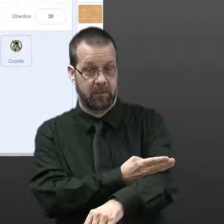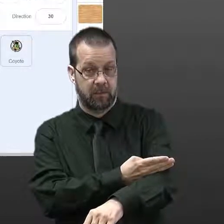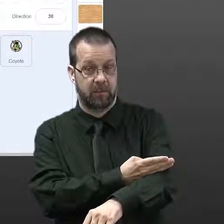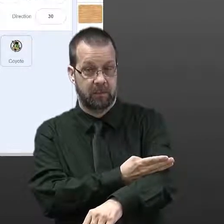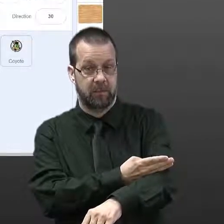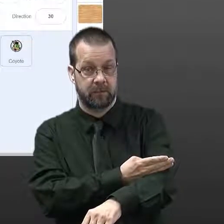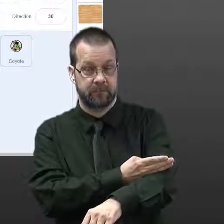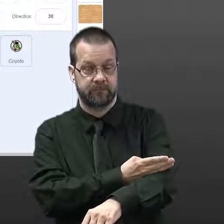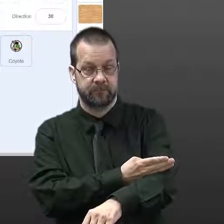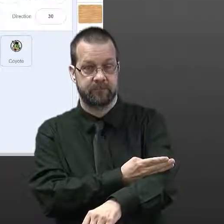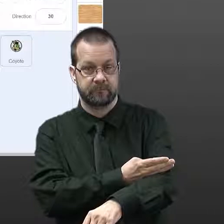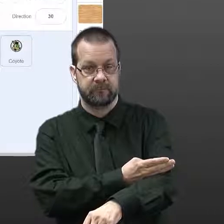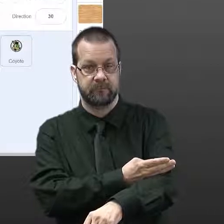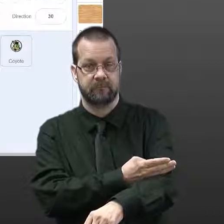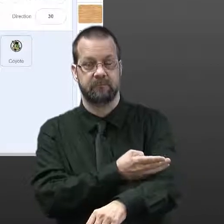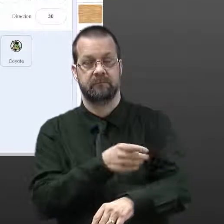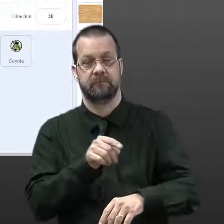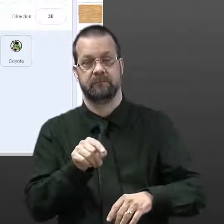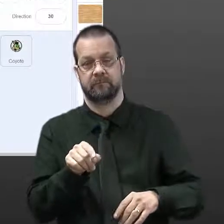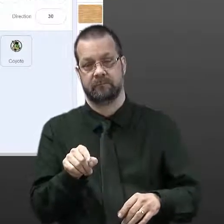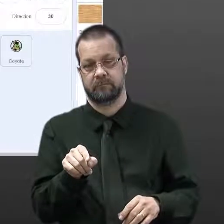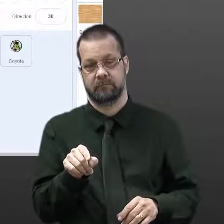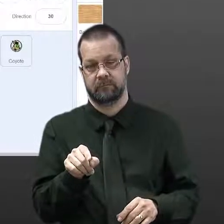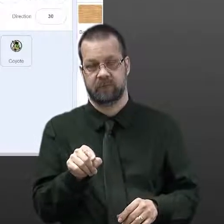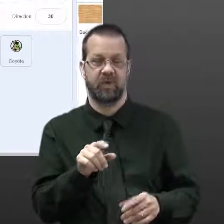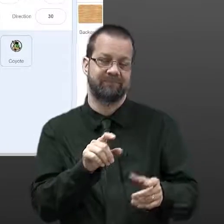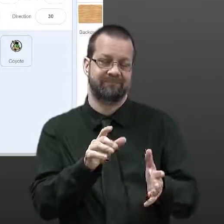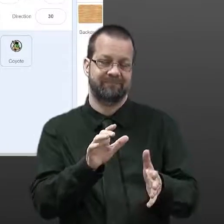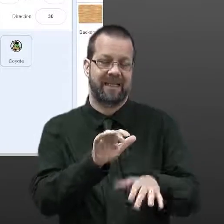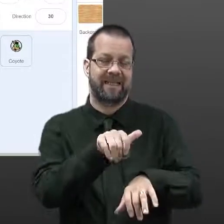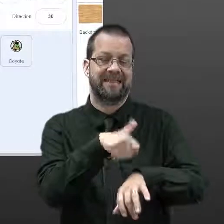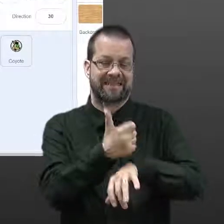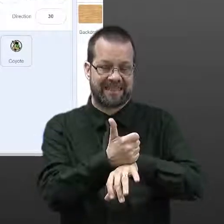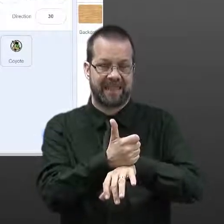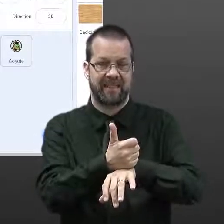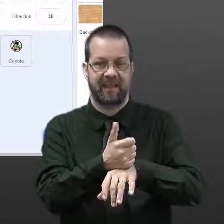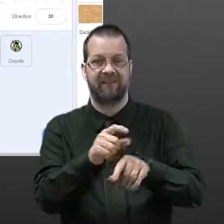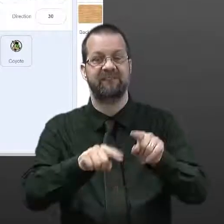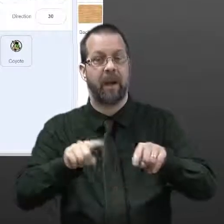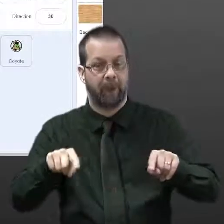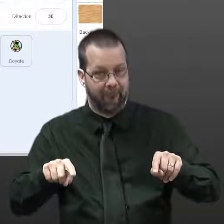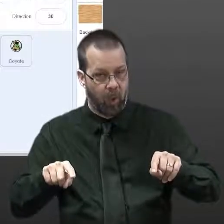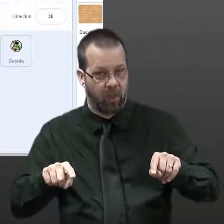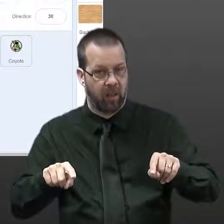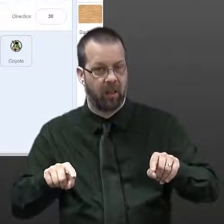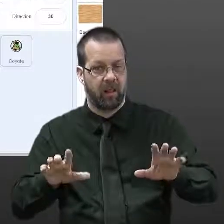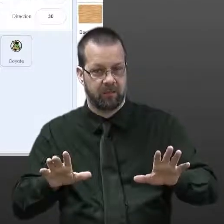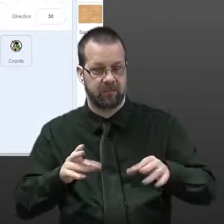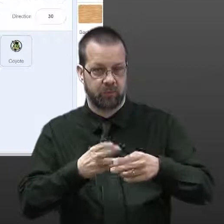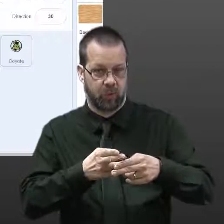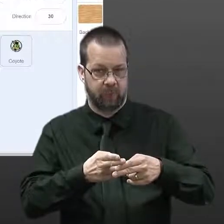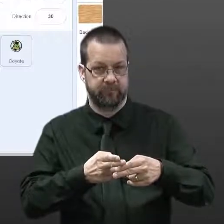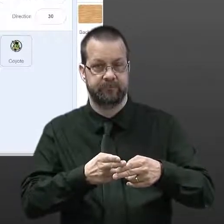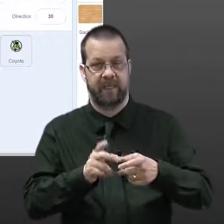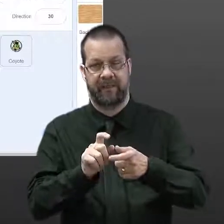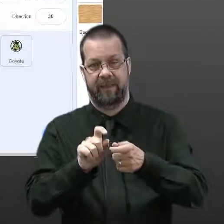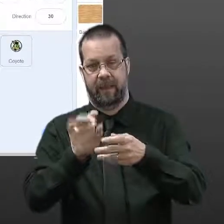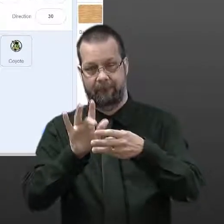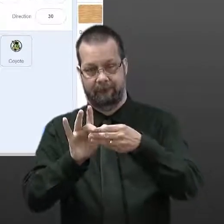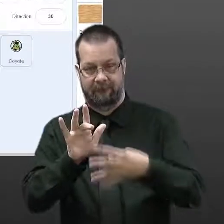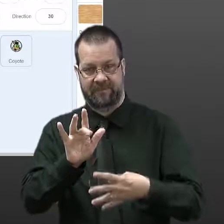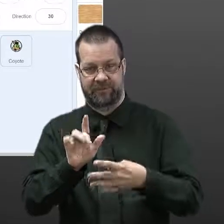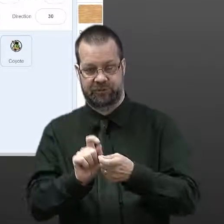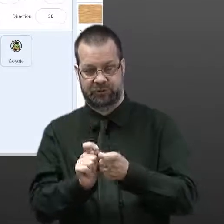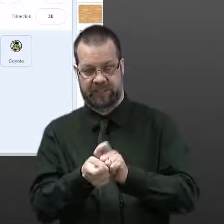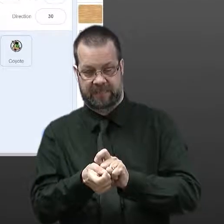power. So we need a set variable block, and we are going to set power using